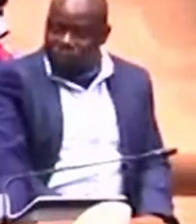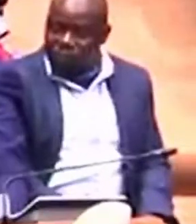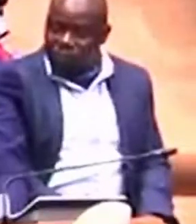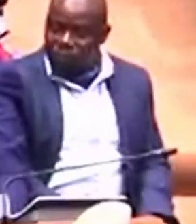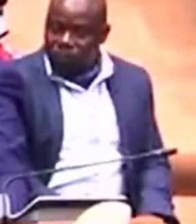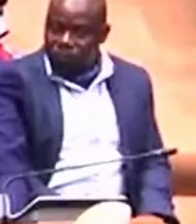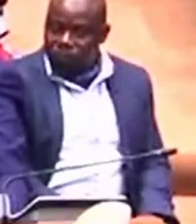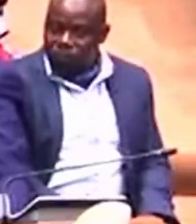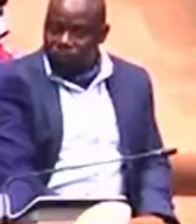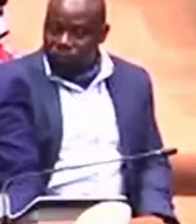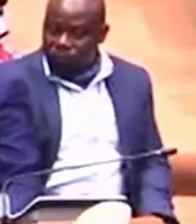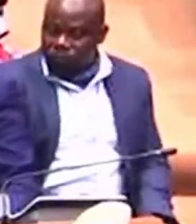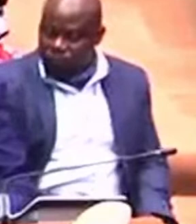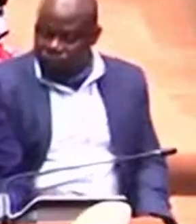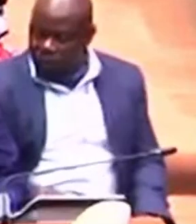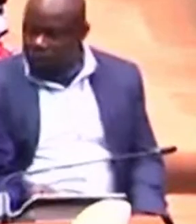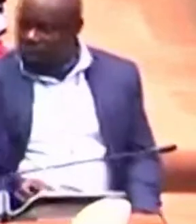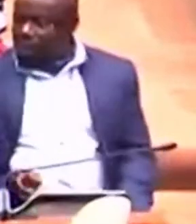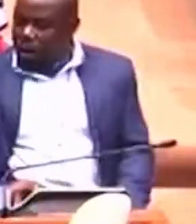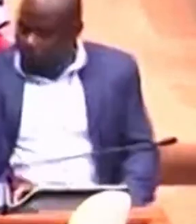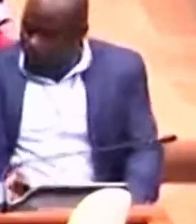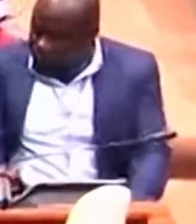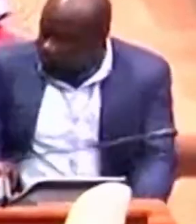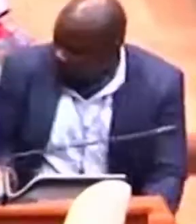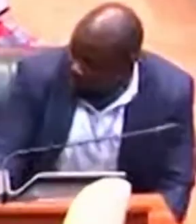continue. Let's progress.